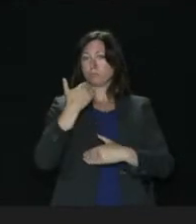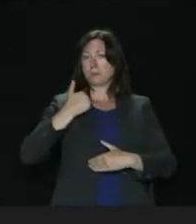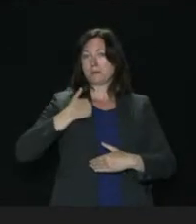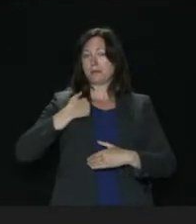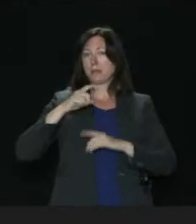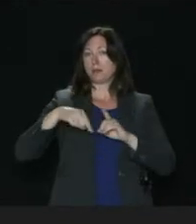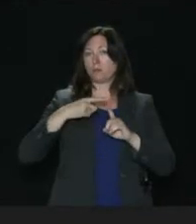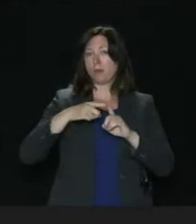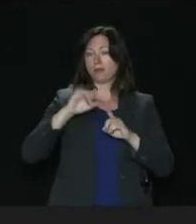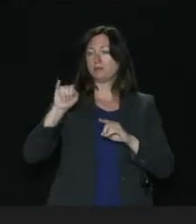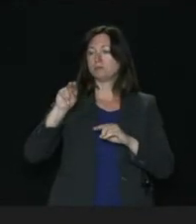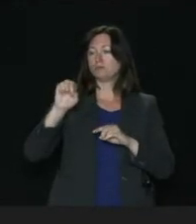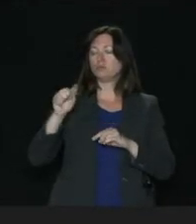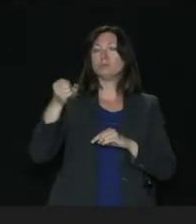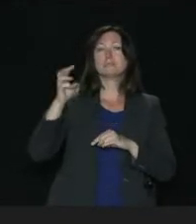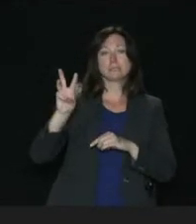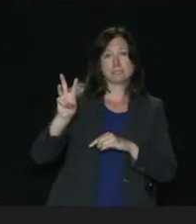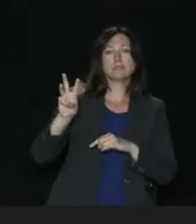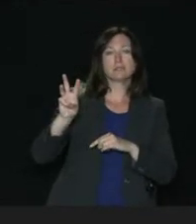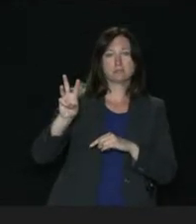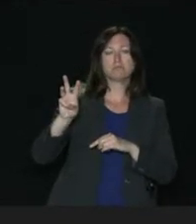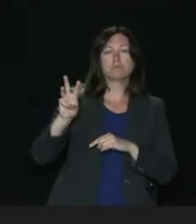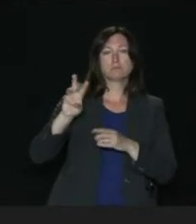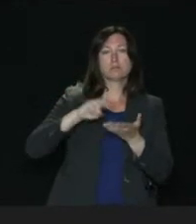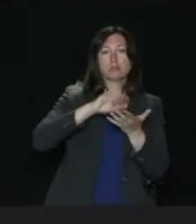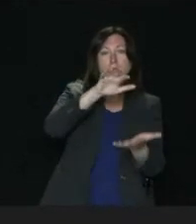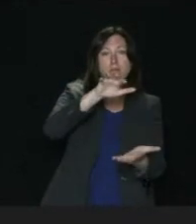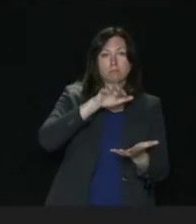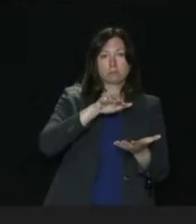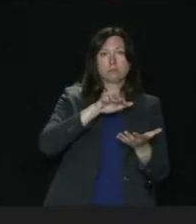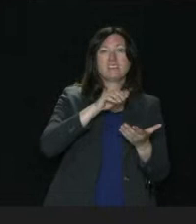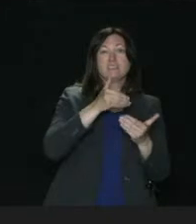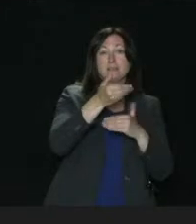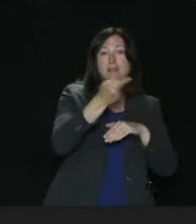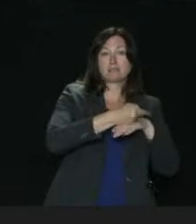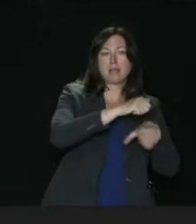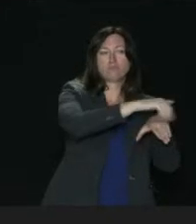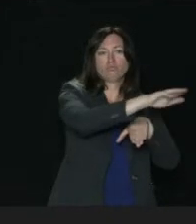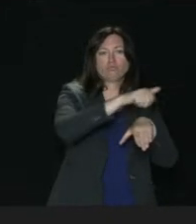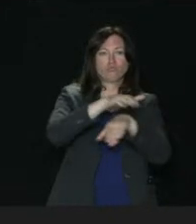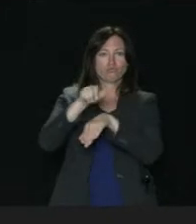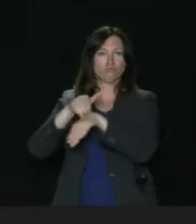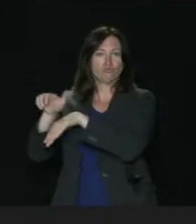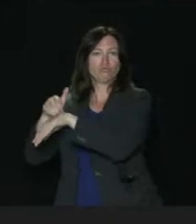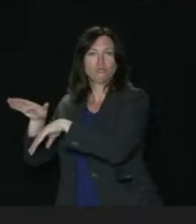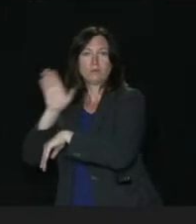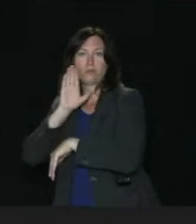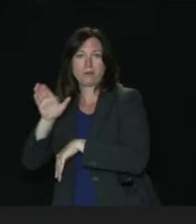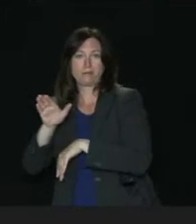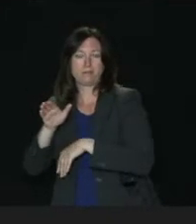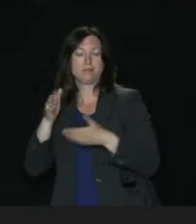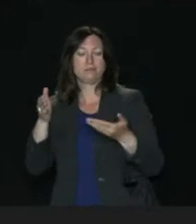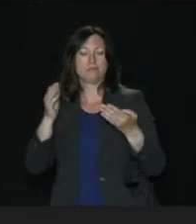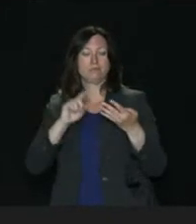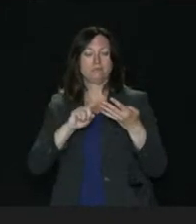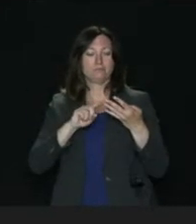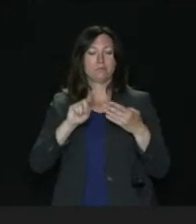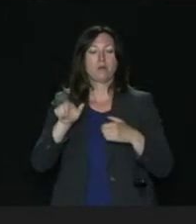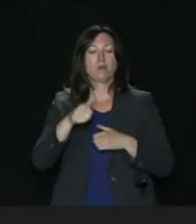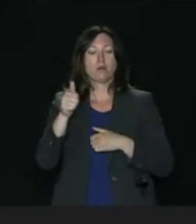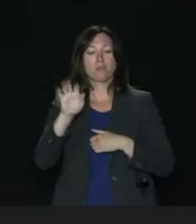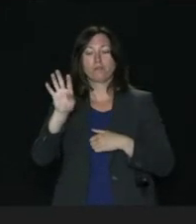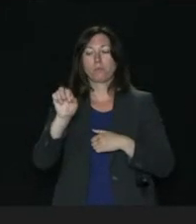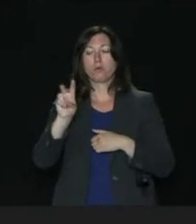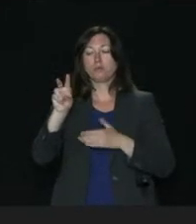June 16th for distribution commencing the following day. We are anticipating a further shipment of